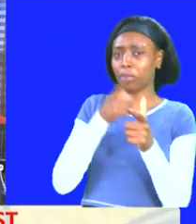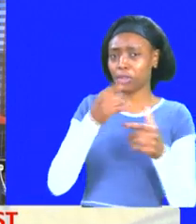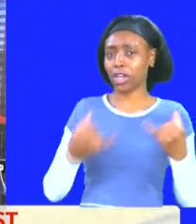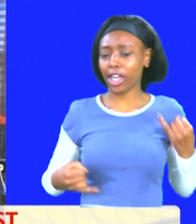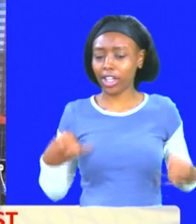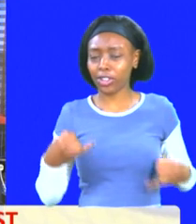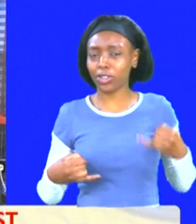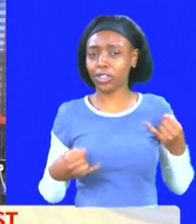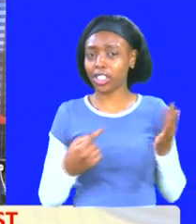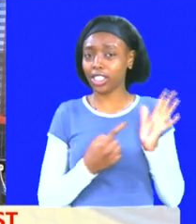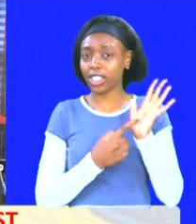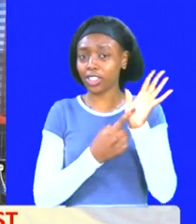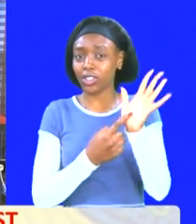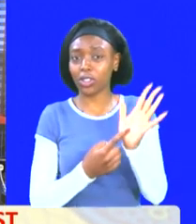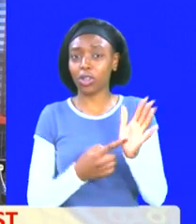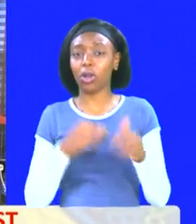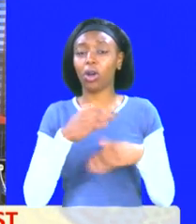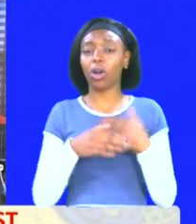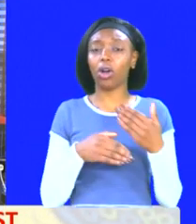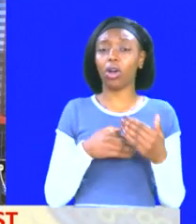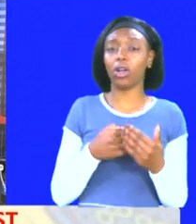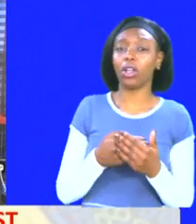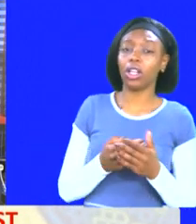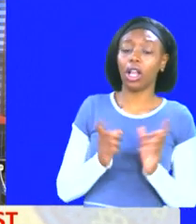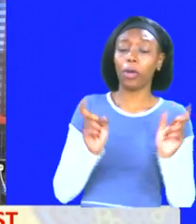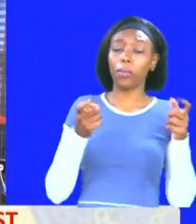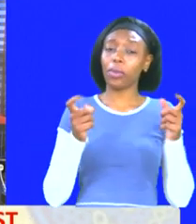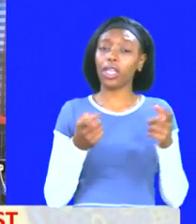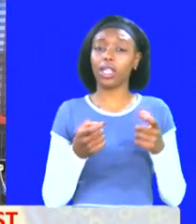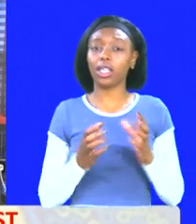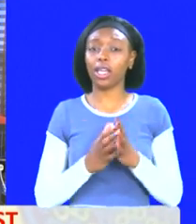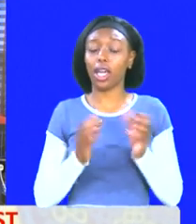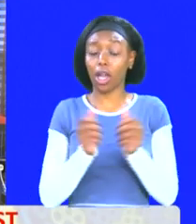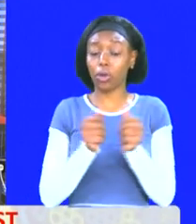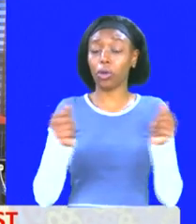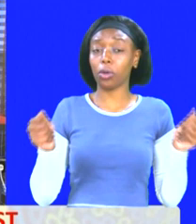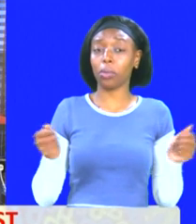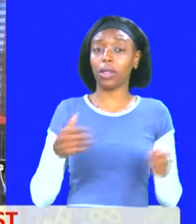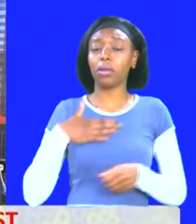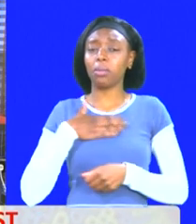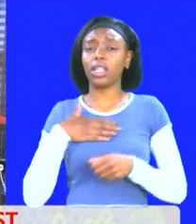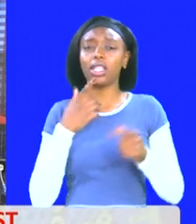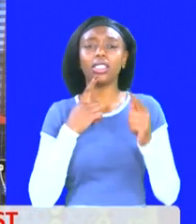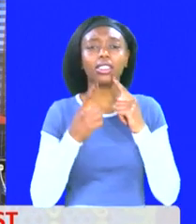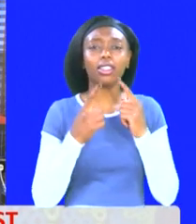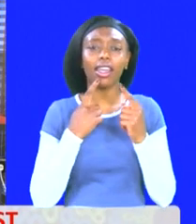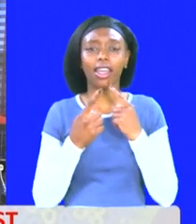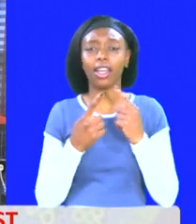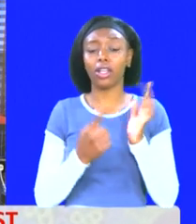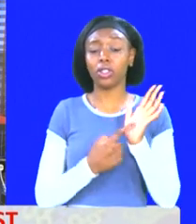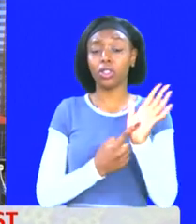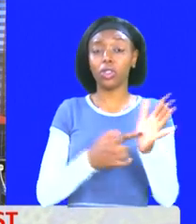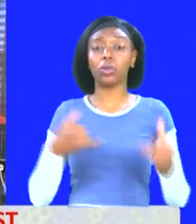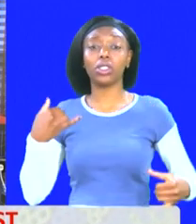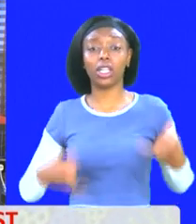show. Tafadhali, we've said all our social media platforms are open. All our lines of communication are open. Tafadhali, tuambie show in our Bamba from wapi. Alafu,